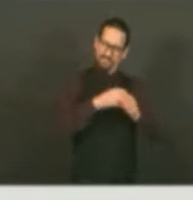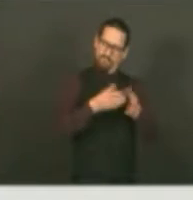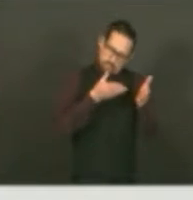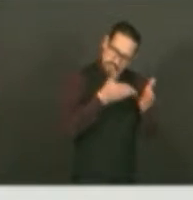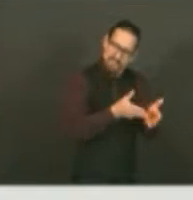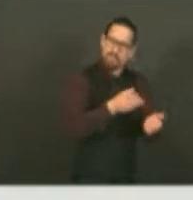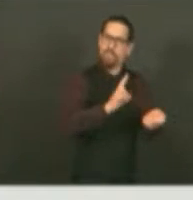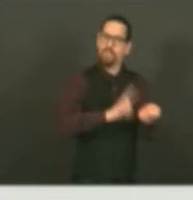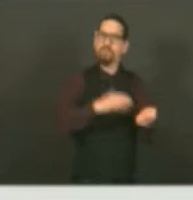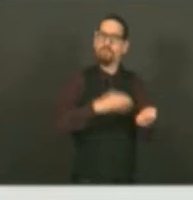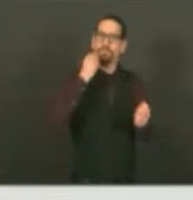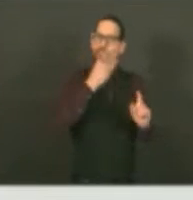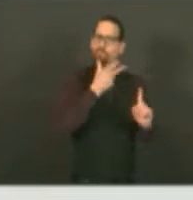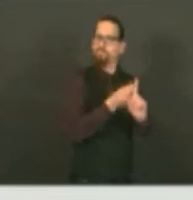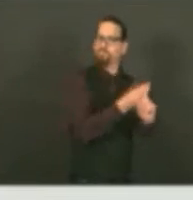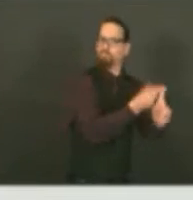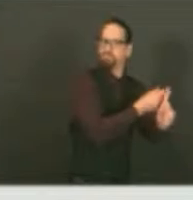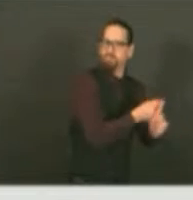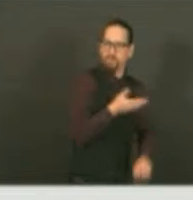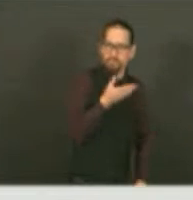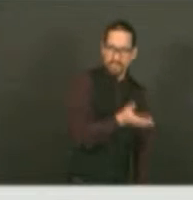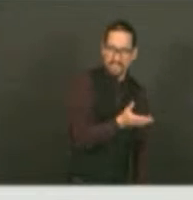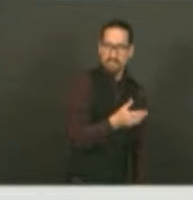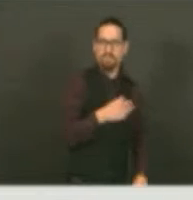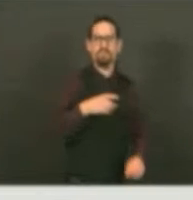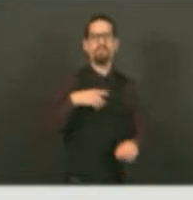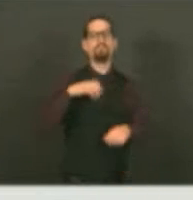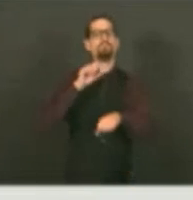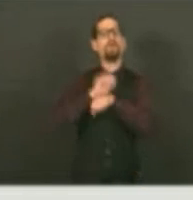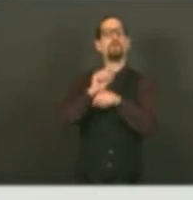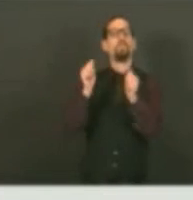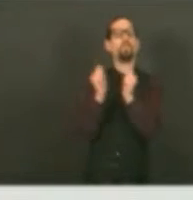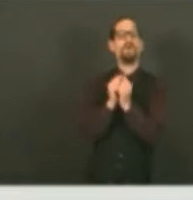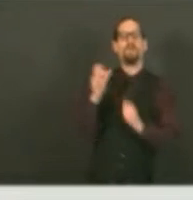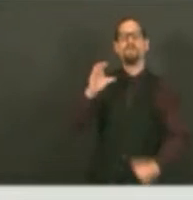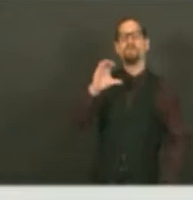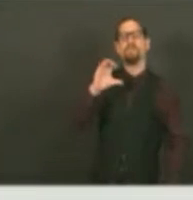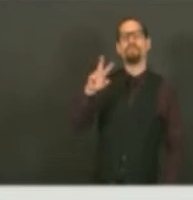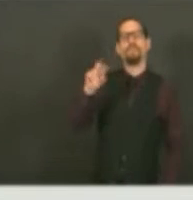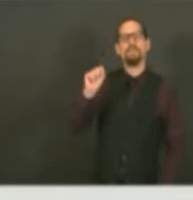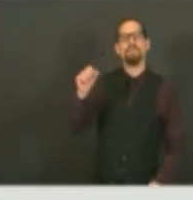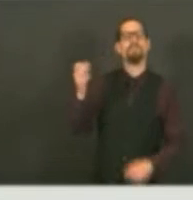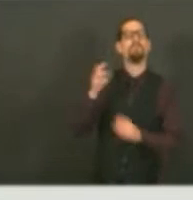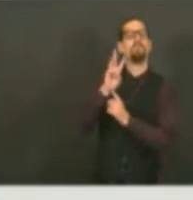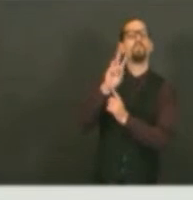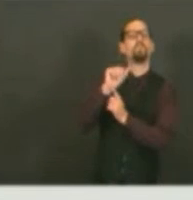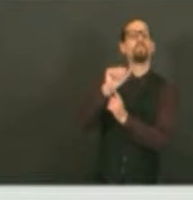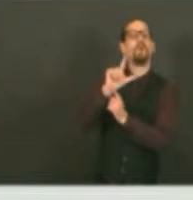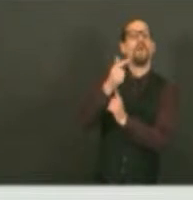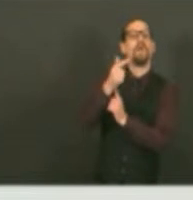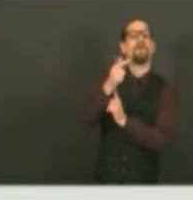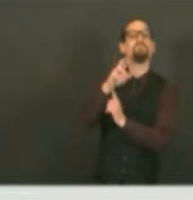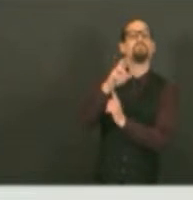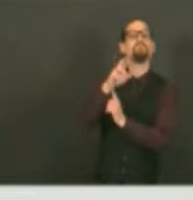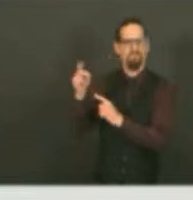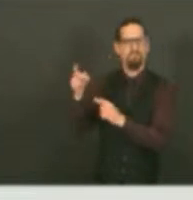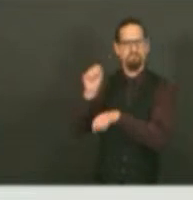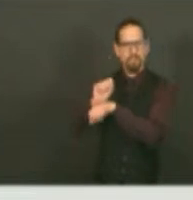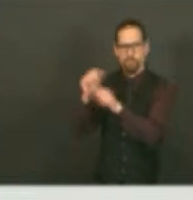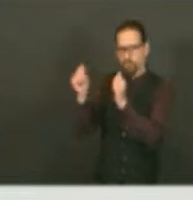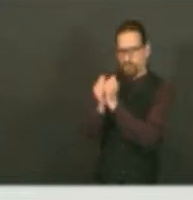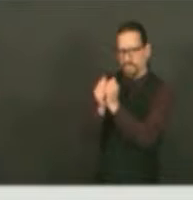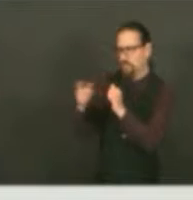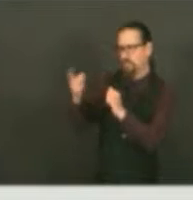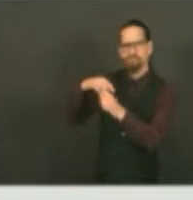have established with CVS and Walgreens. And those logistics are being worked out as we speak. Other phase 1A people, such as